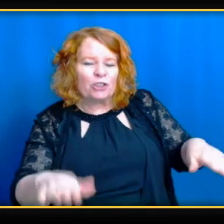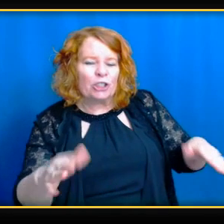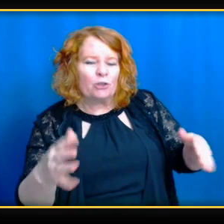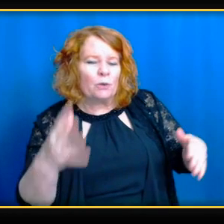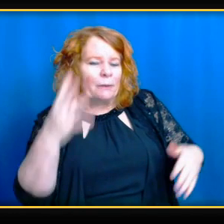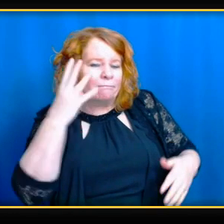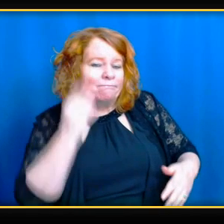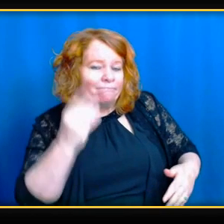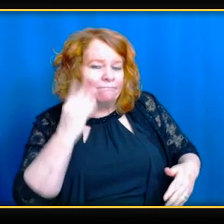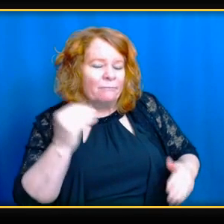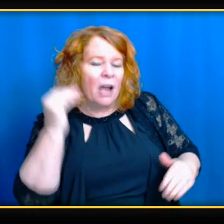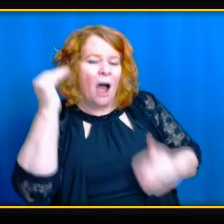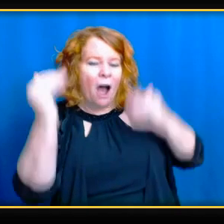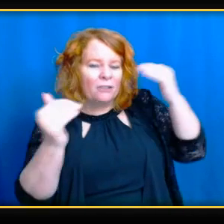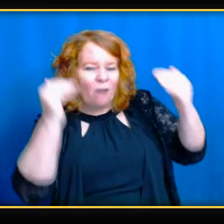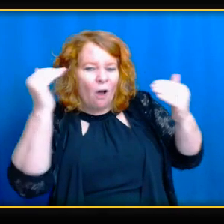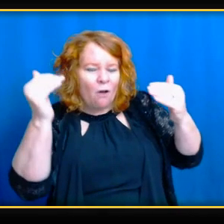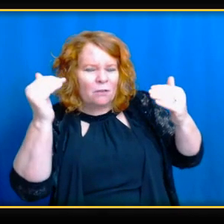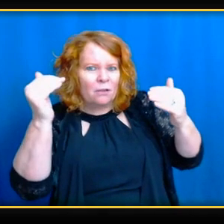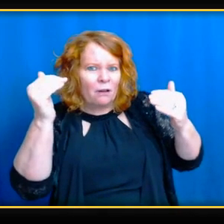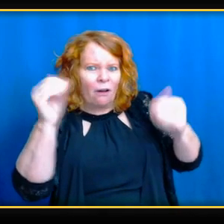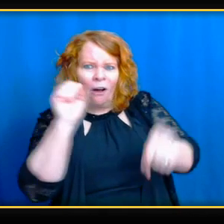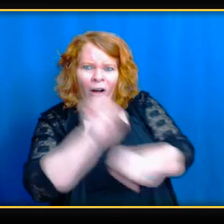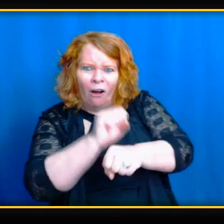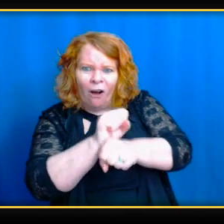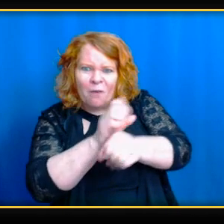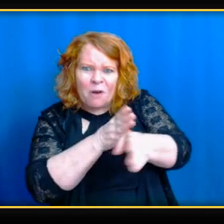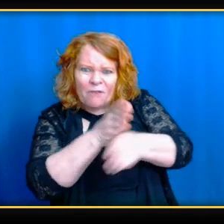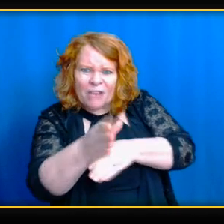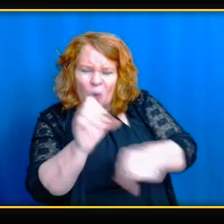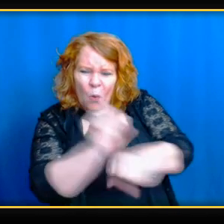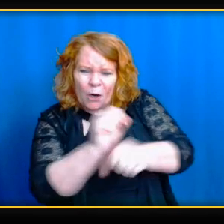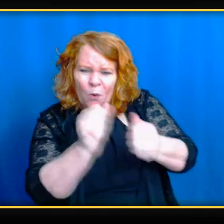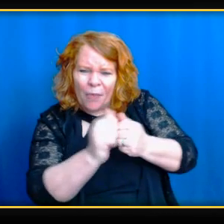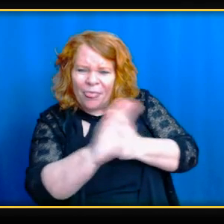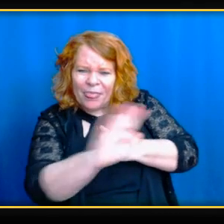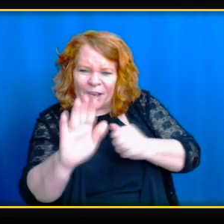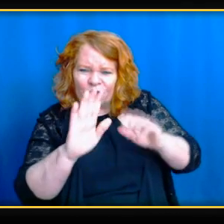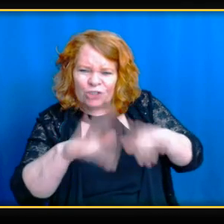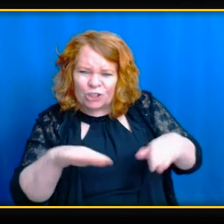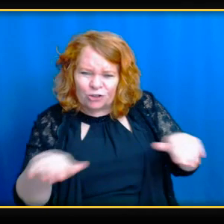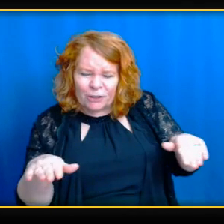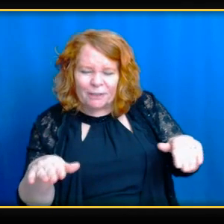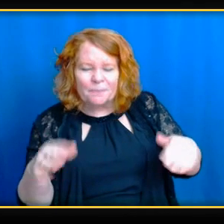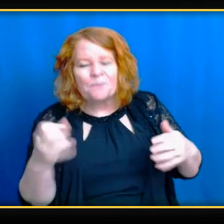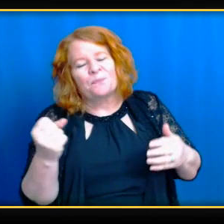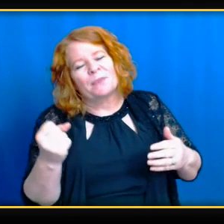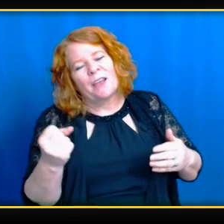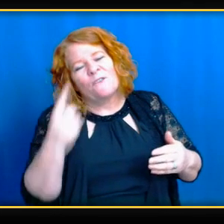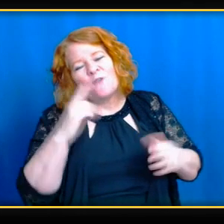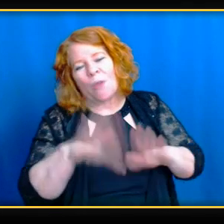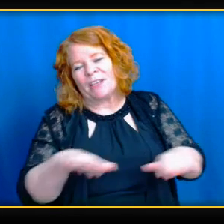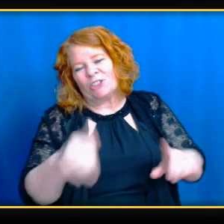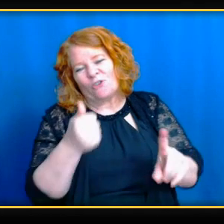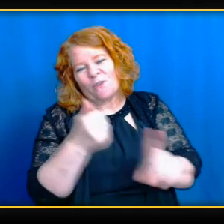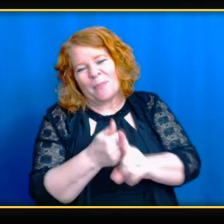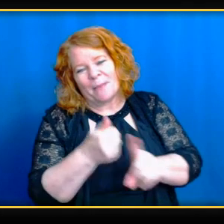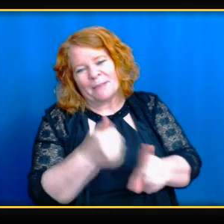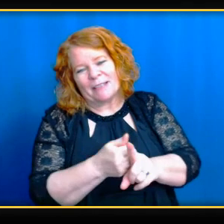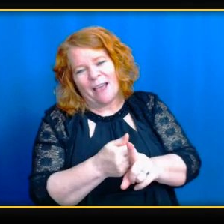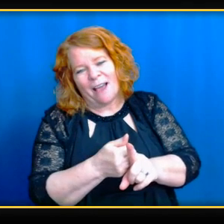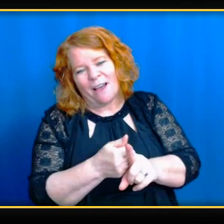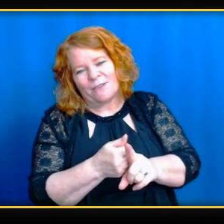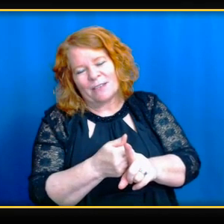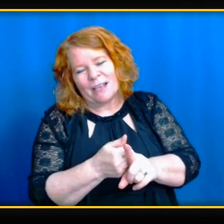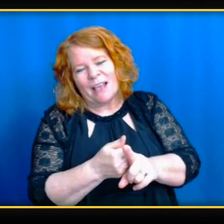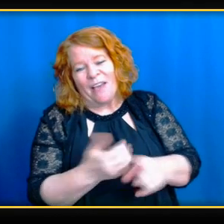adult in a professional role working with their kids. And so for the children themselves, at the end of the first